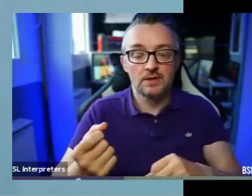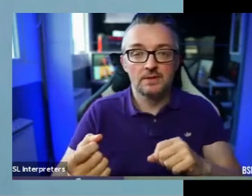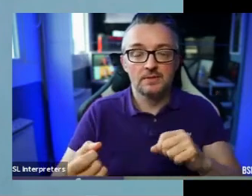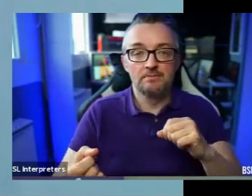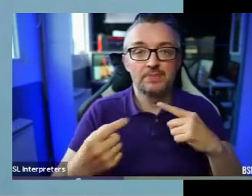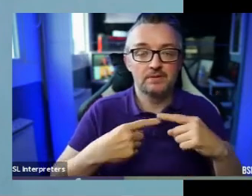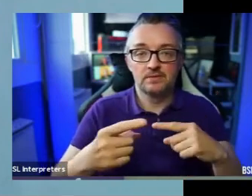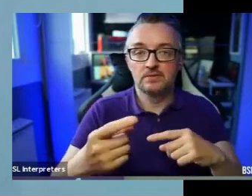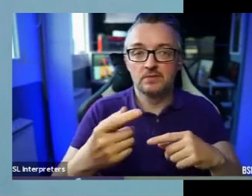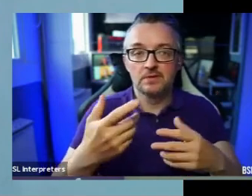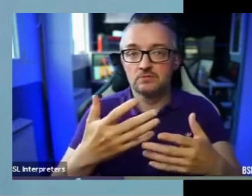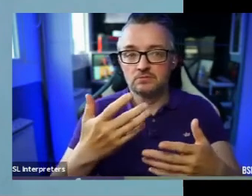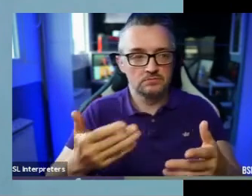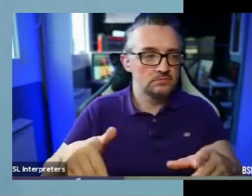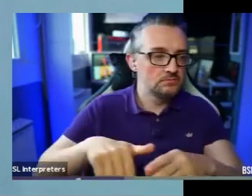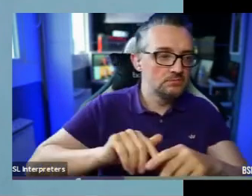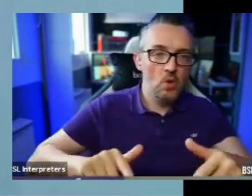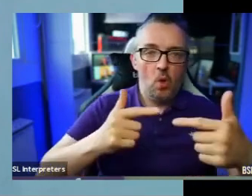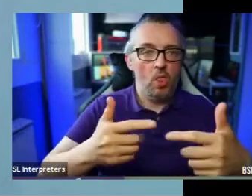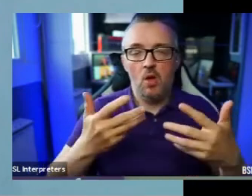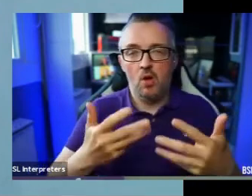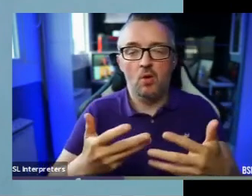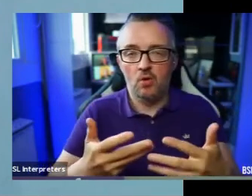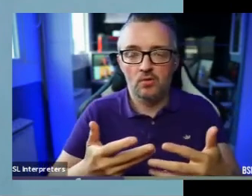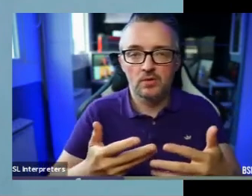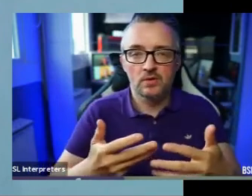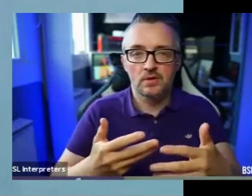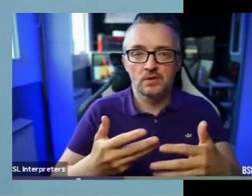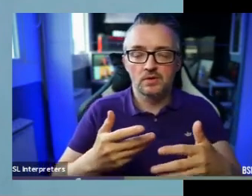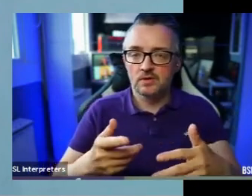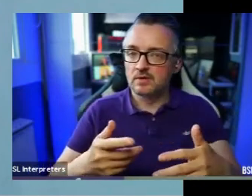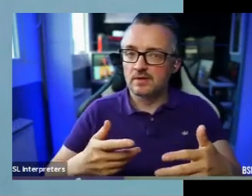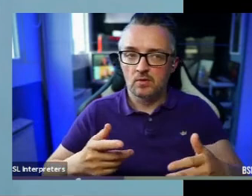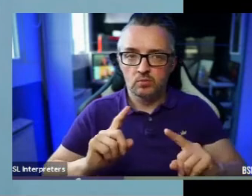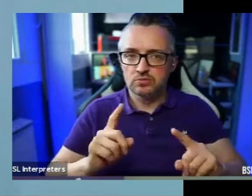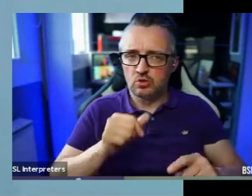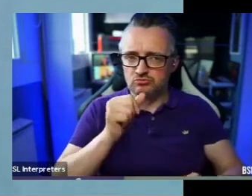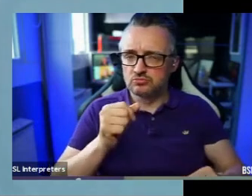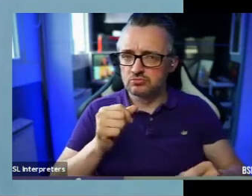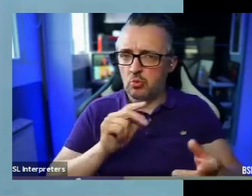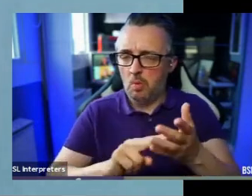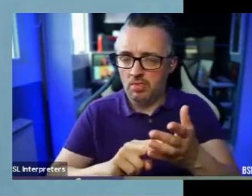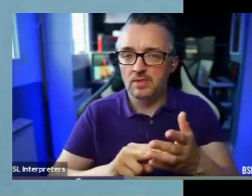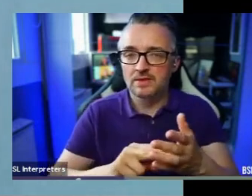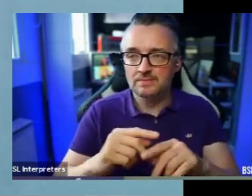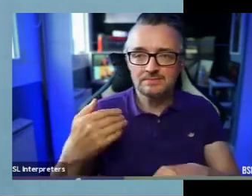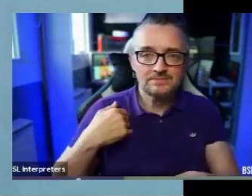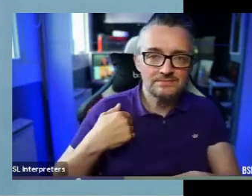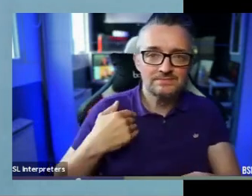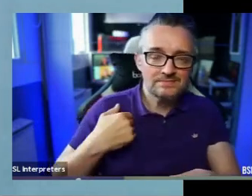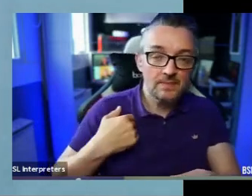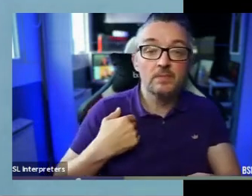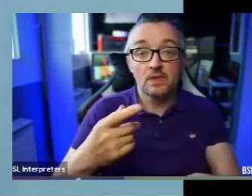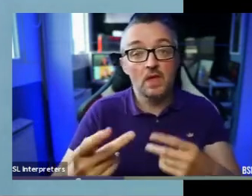it'll ping you and say, you haven't been online in an hour. That's unusual for you, and those kind of